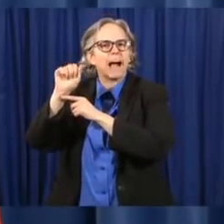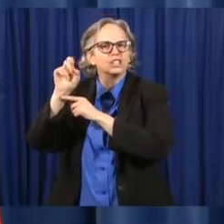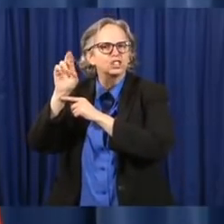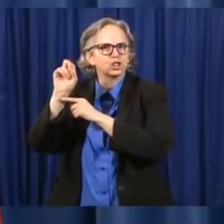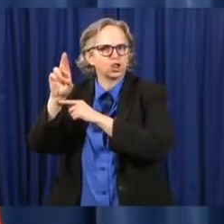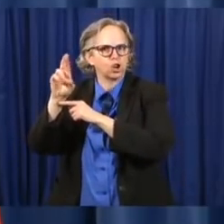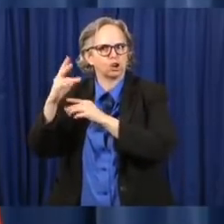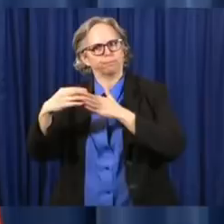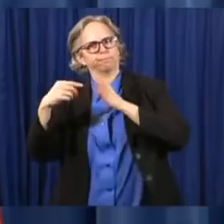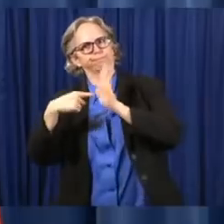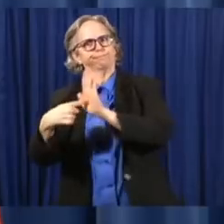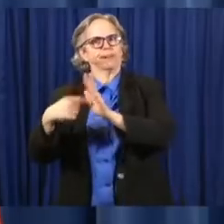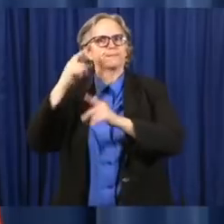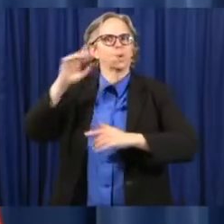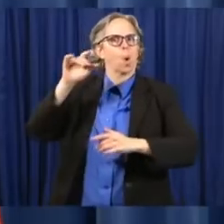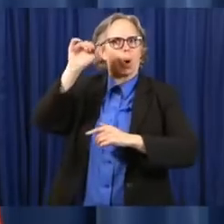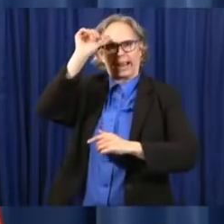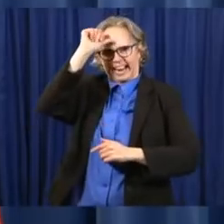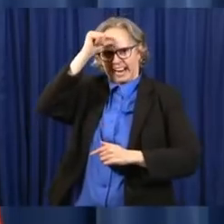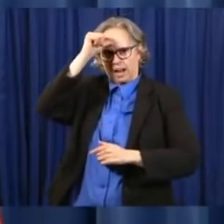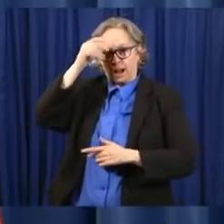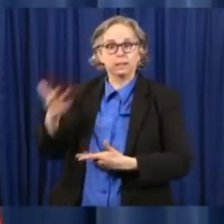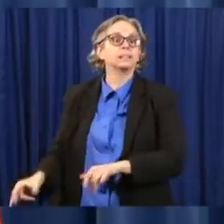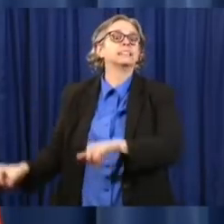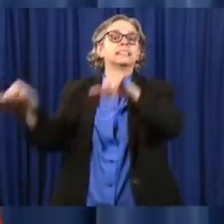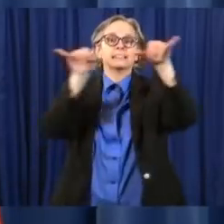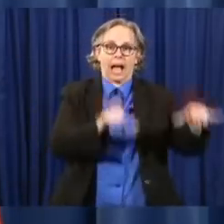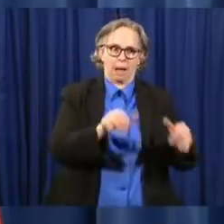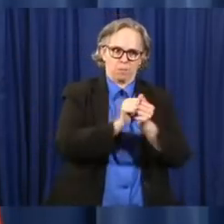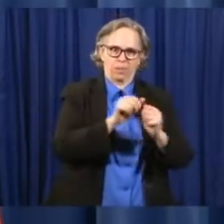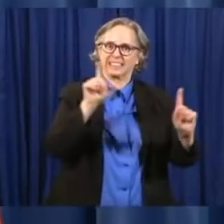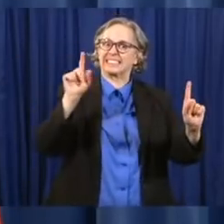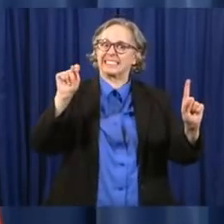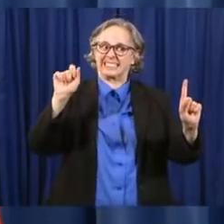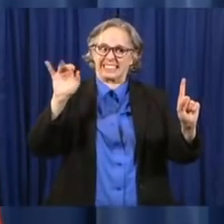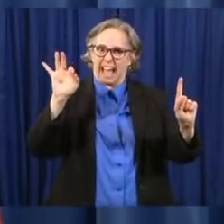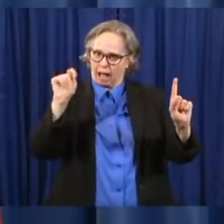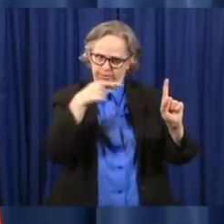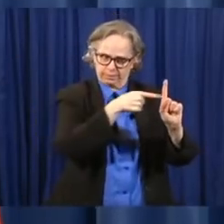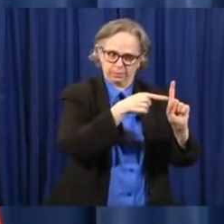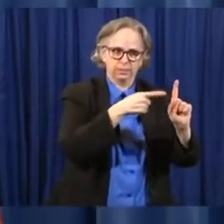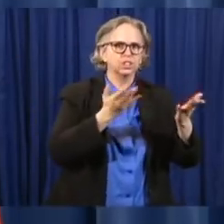Corps as a volunteer in Tanzania.